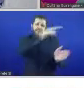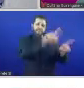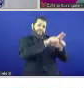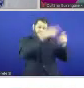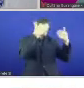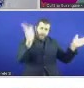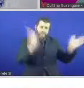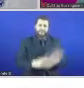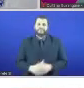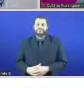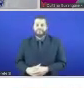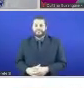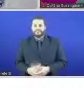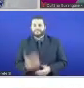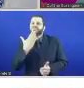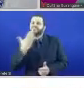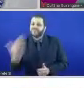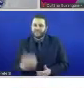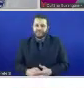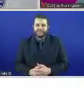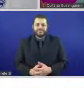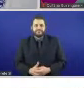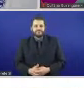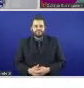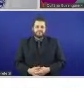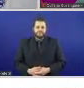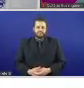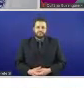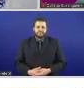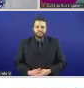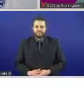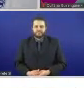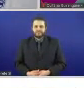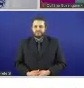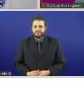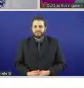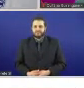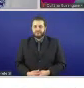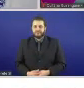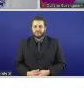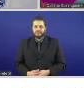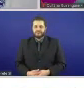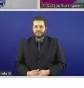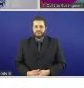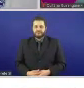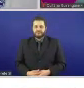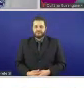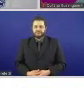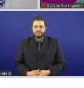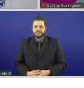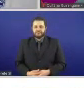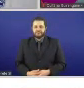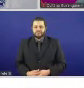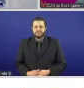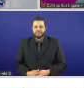Thank you, Tarsila. Really, really important points about the need for change at multiple levels.